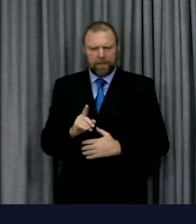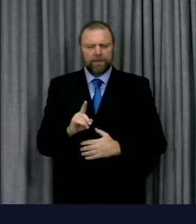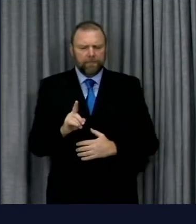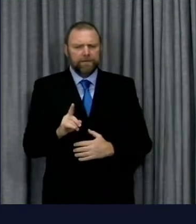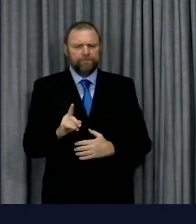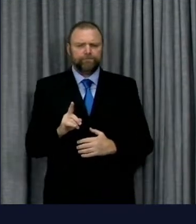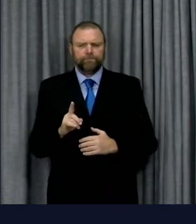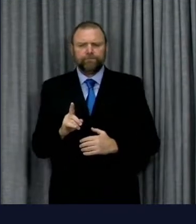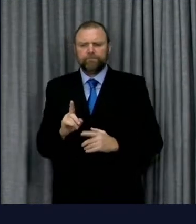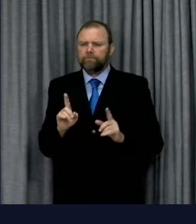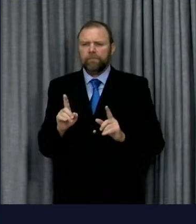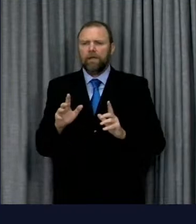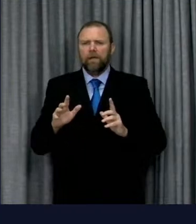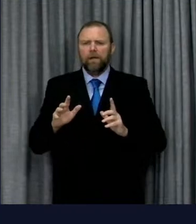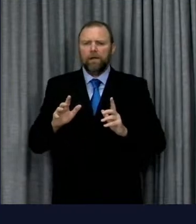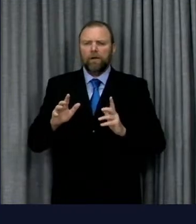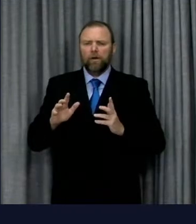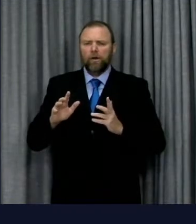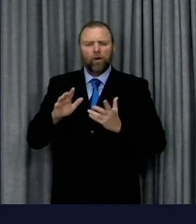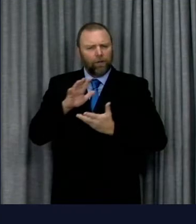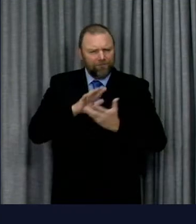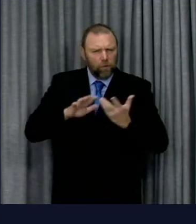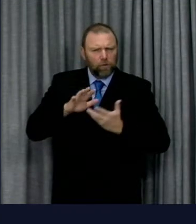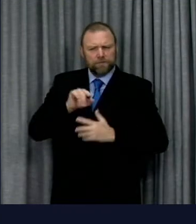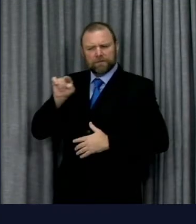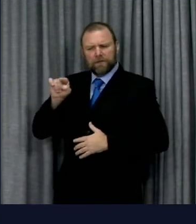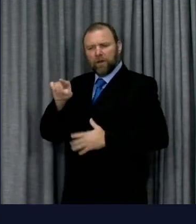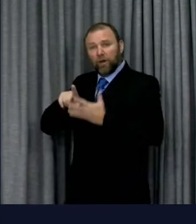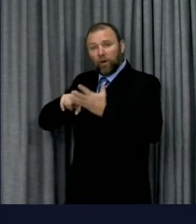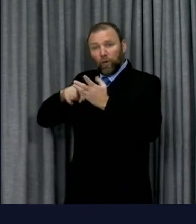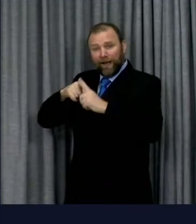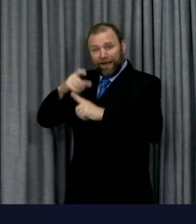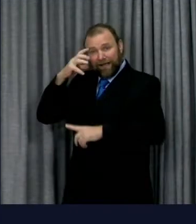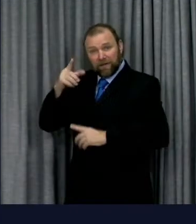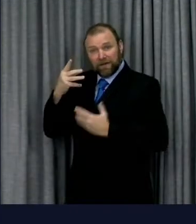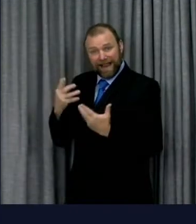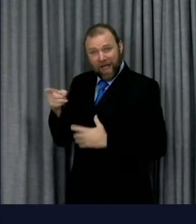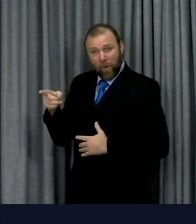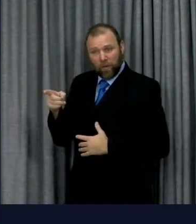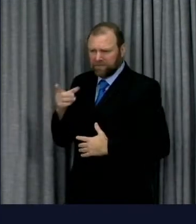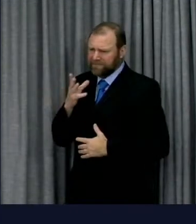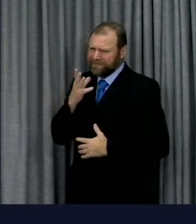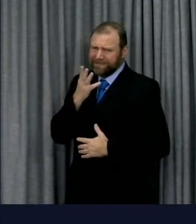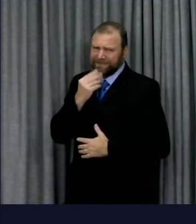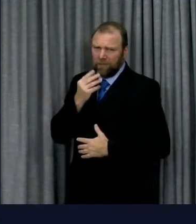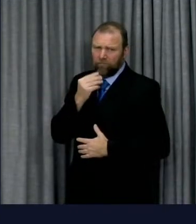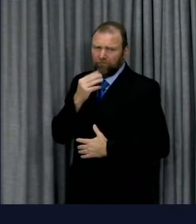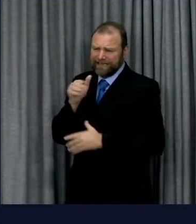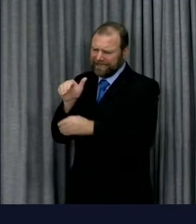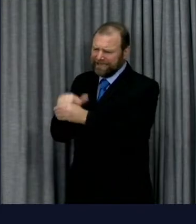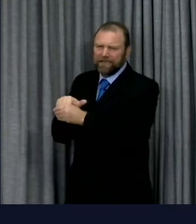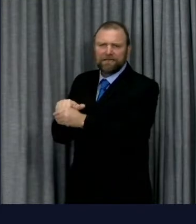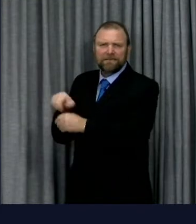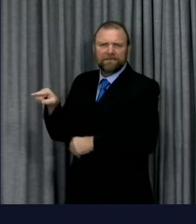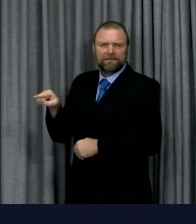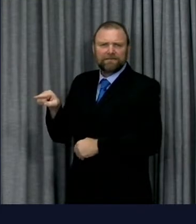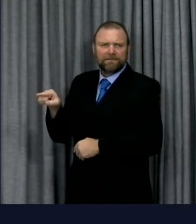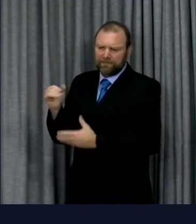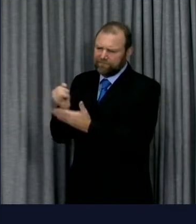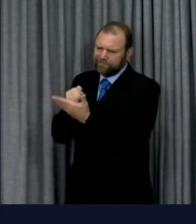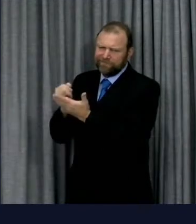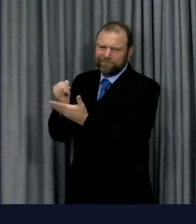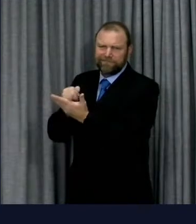confuse, the temporary occupation of the seats of power by an incompetent group of people